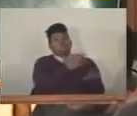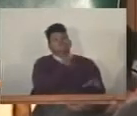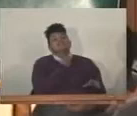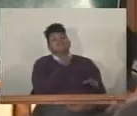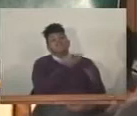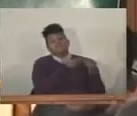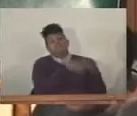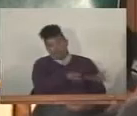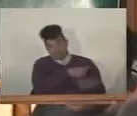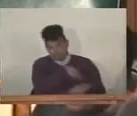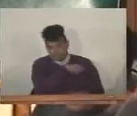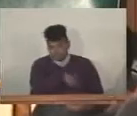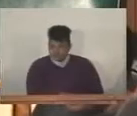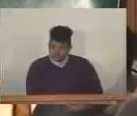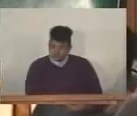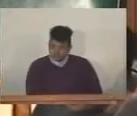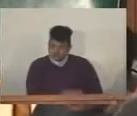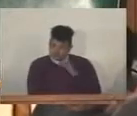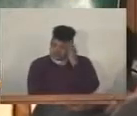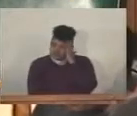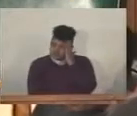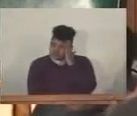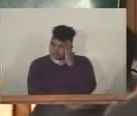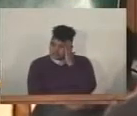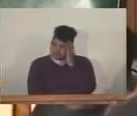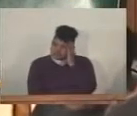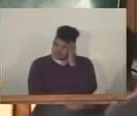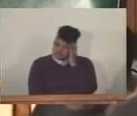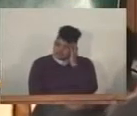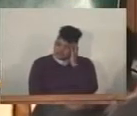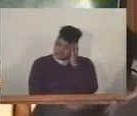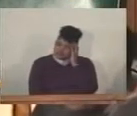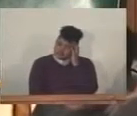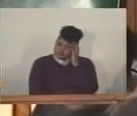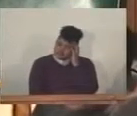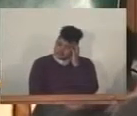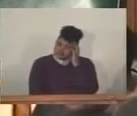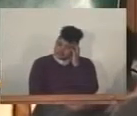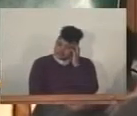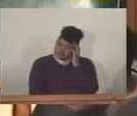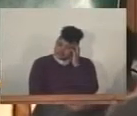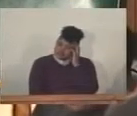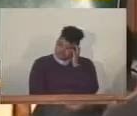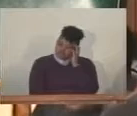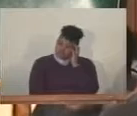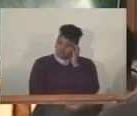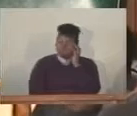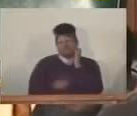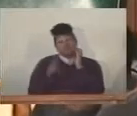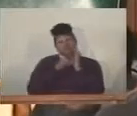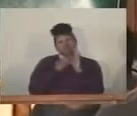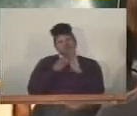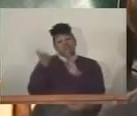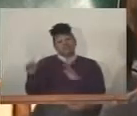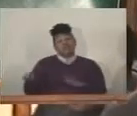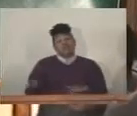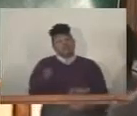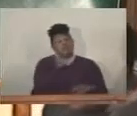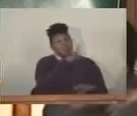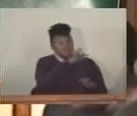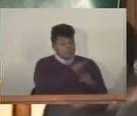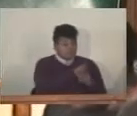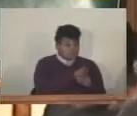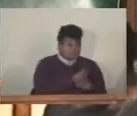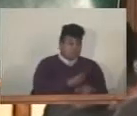to the position at the Supreme Court, the parish judge will be able to make an order for separate trials. And additionally, appeals